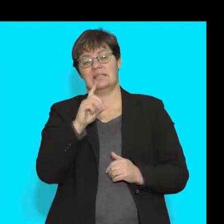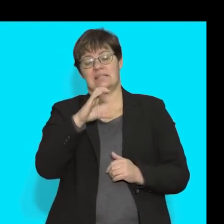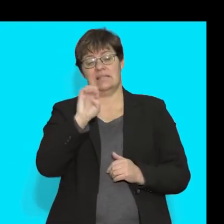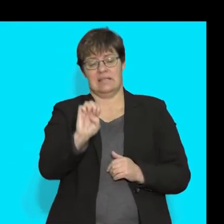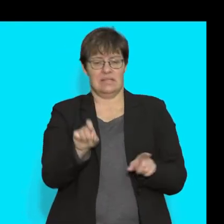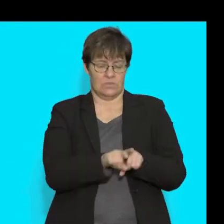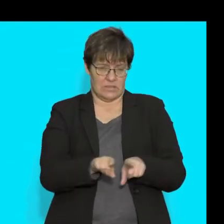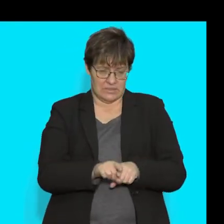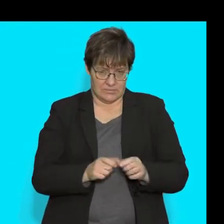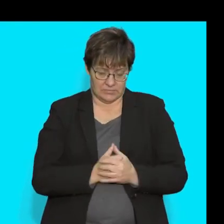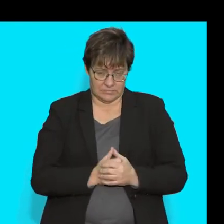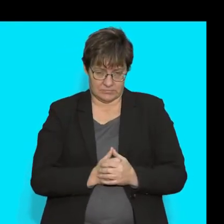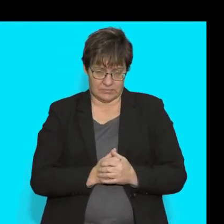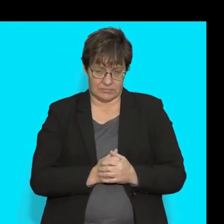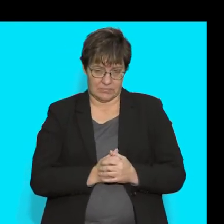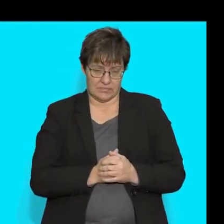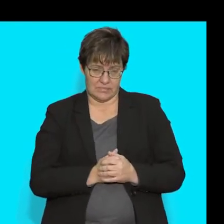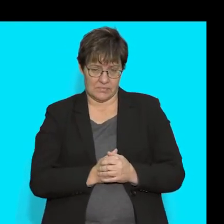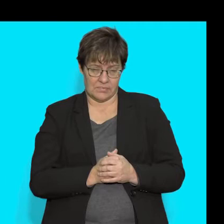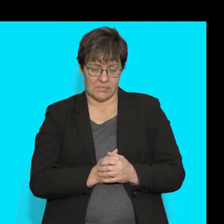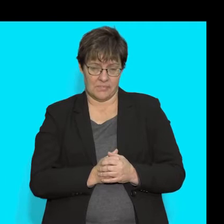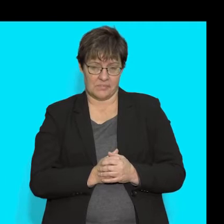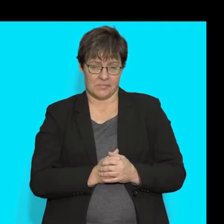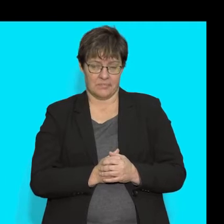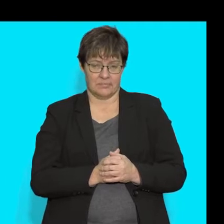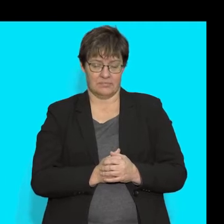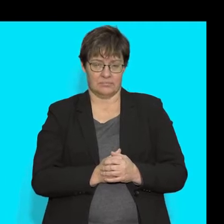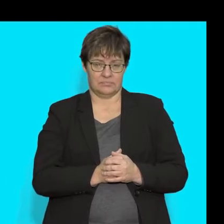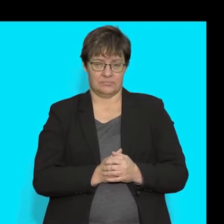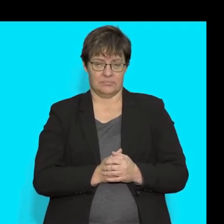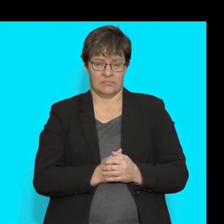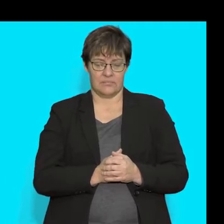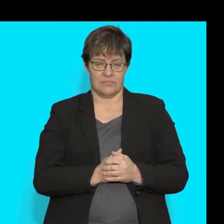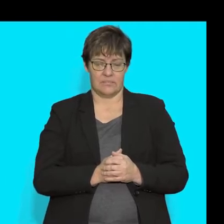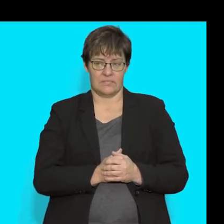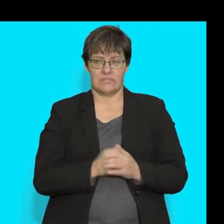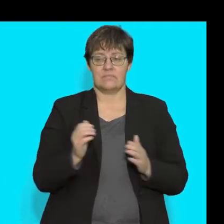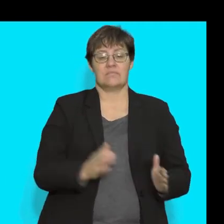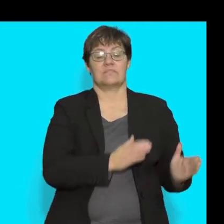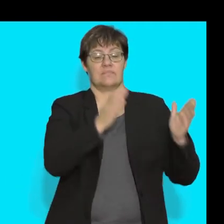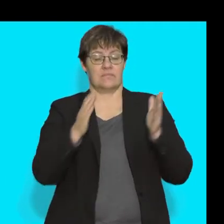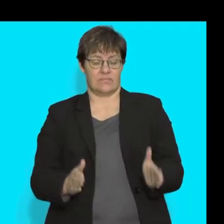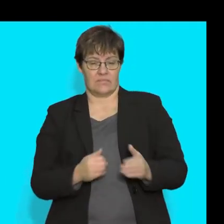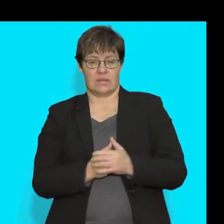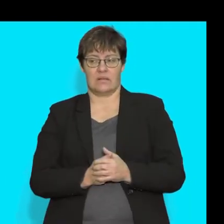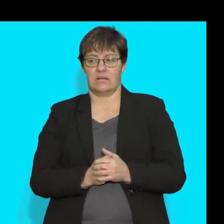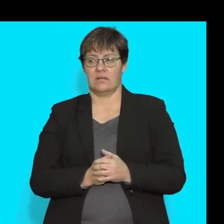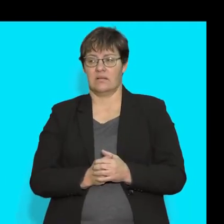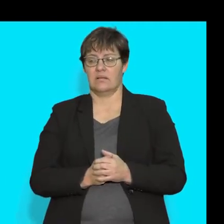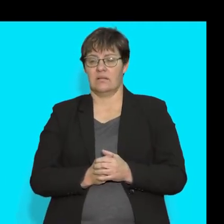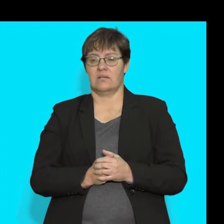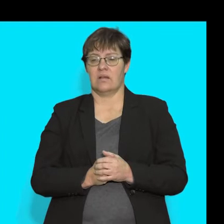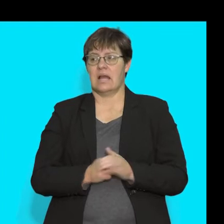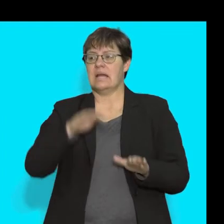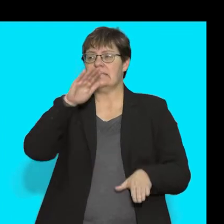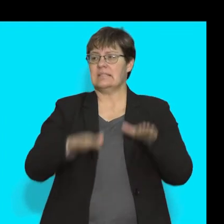angle DCE is, which is as simple as you finding X. Now, they want you